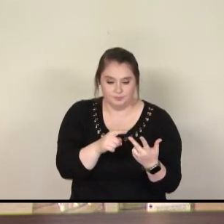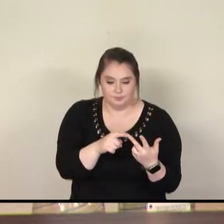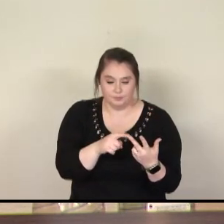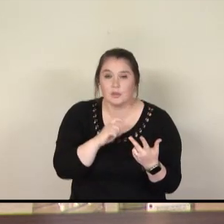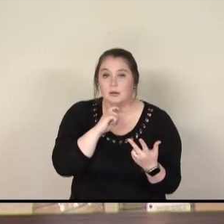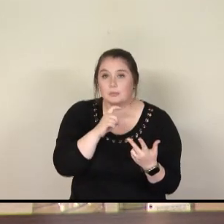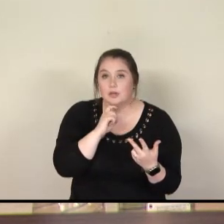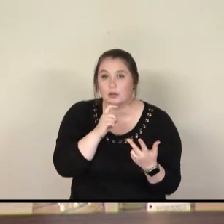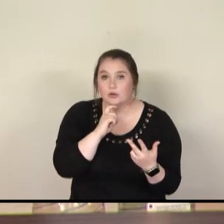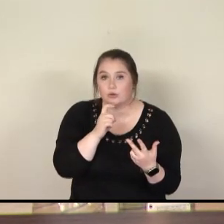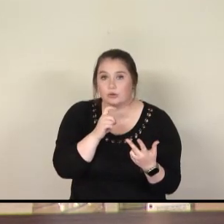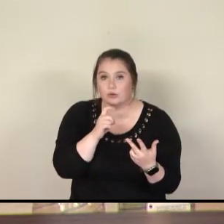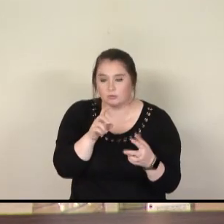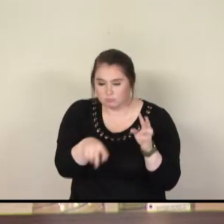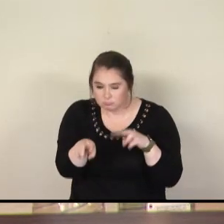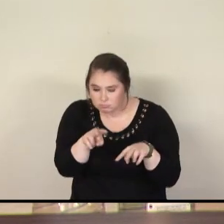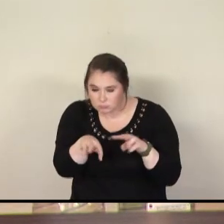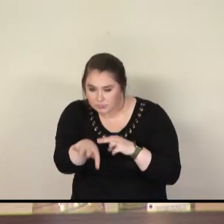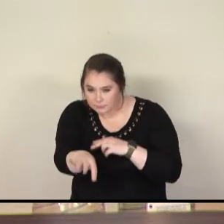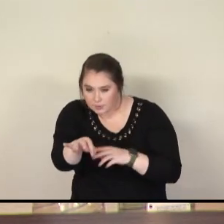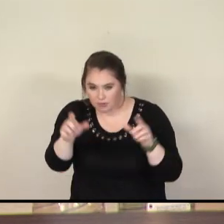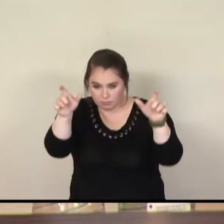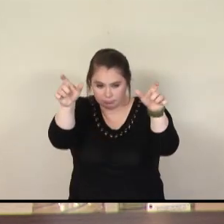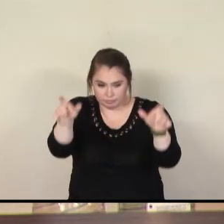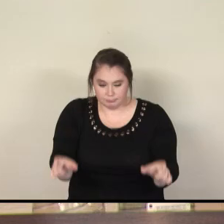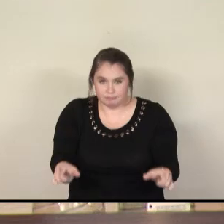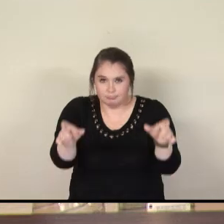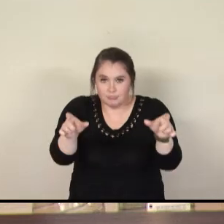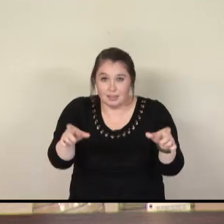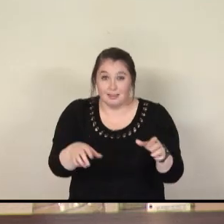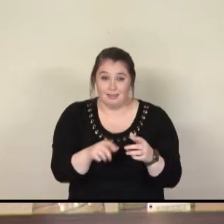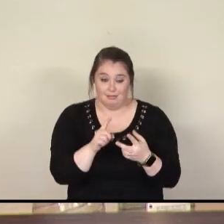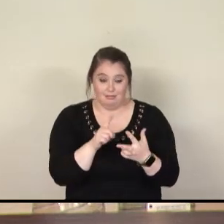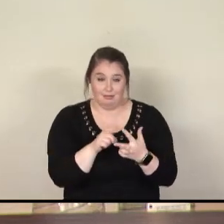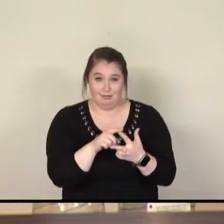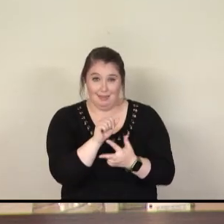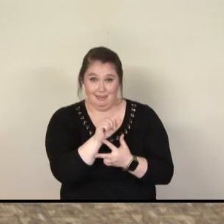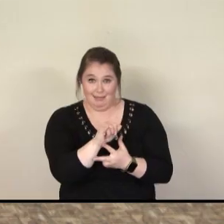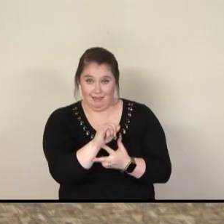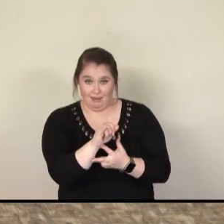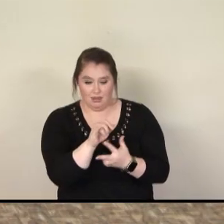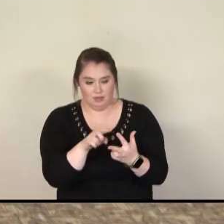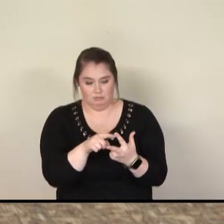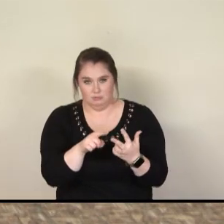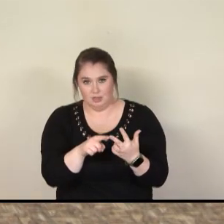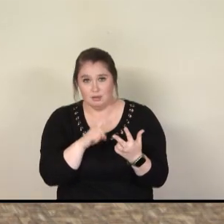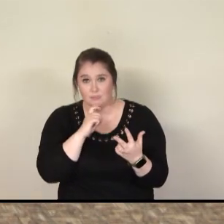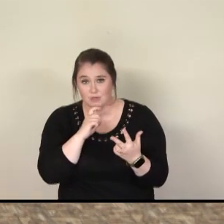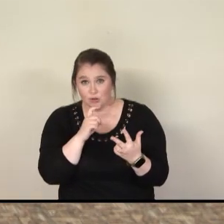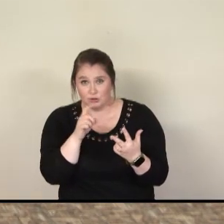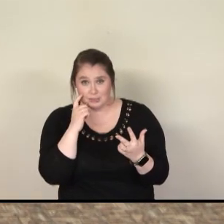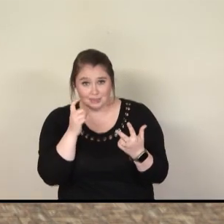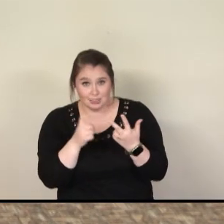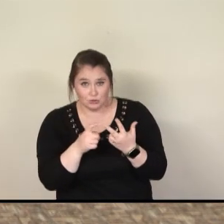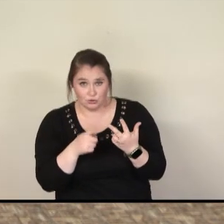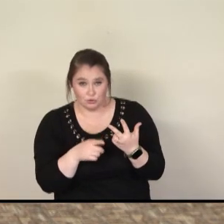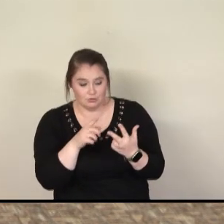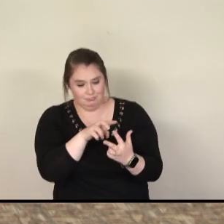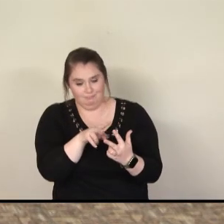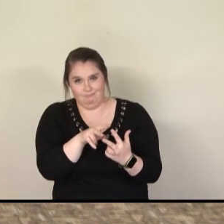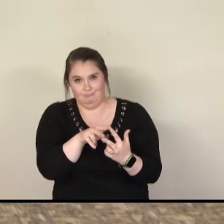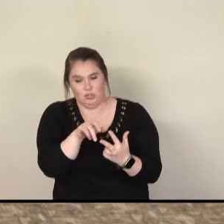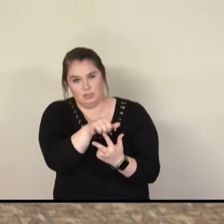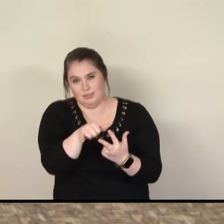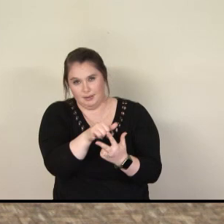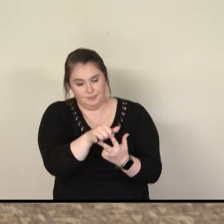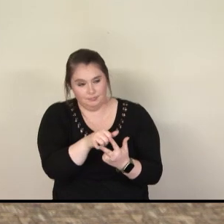the metal detectors. That's, I appreciate The it. AI technology is the metal detector. It's the scanning device.